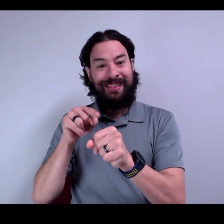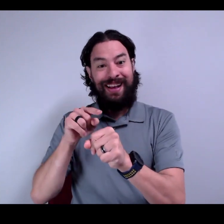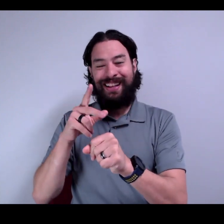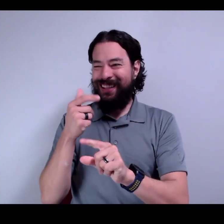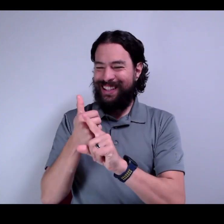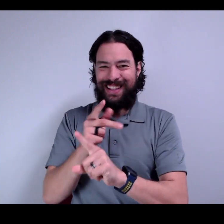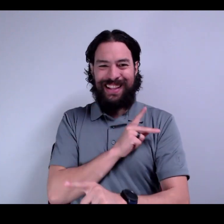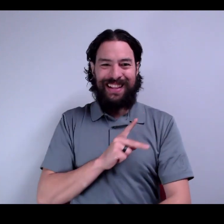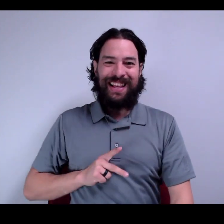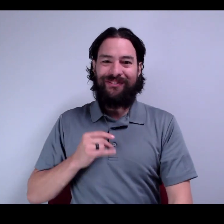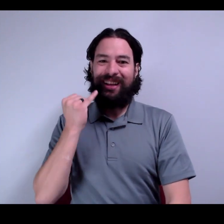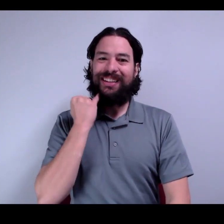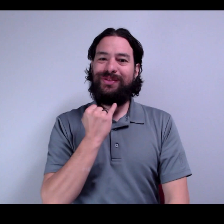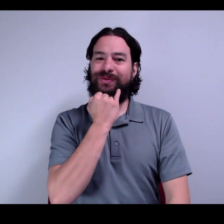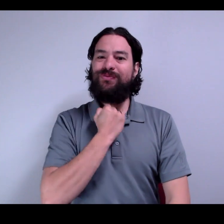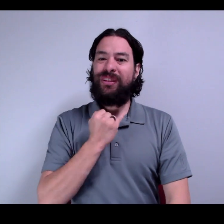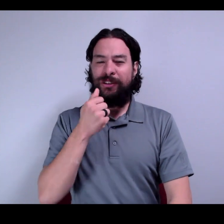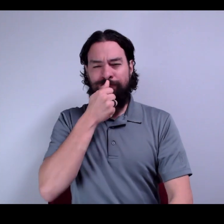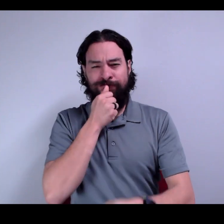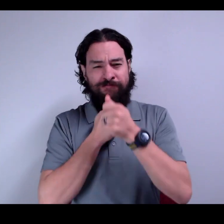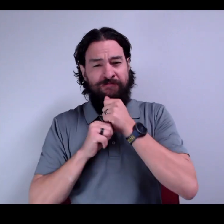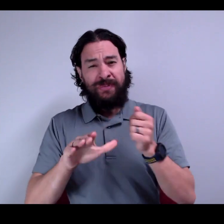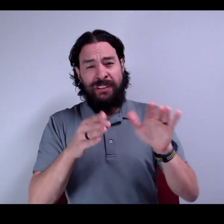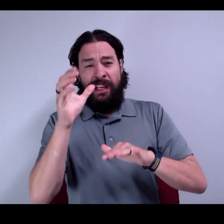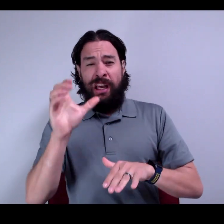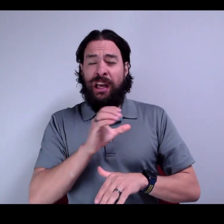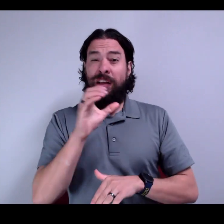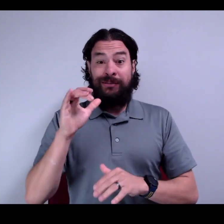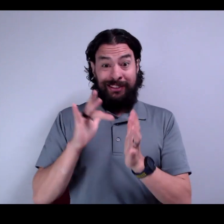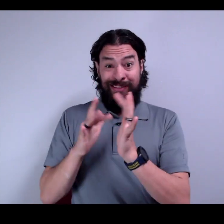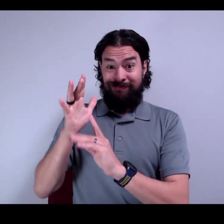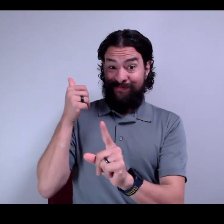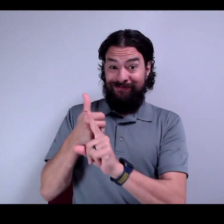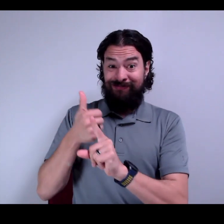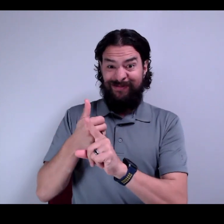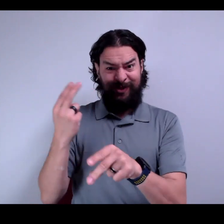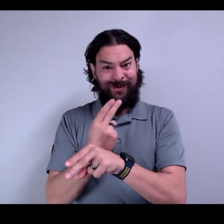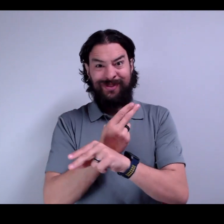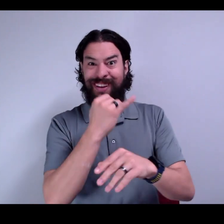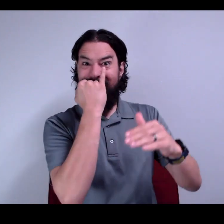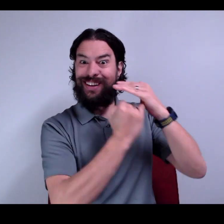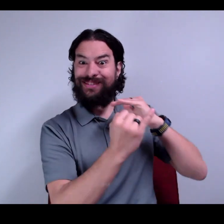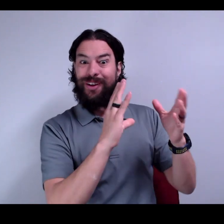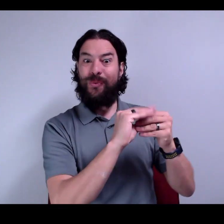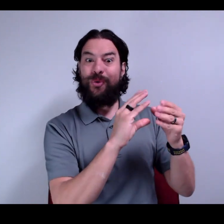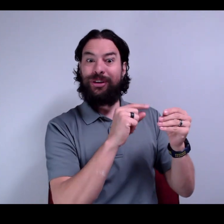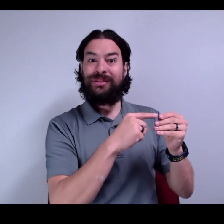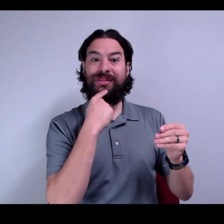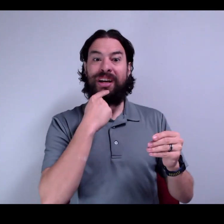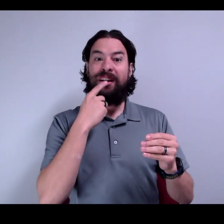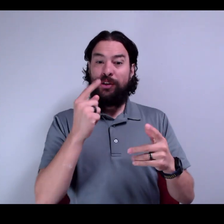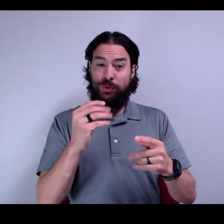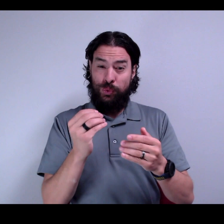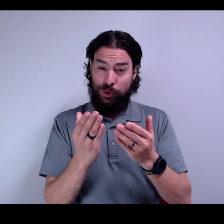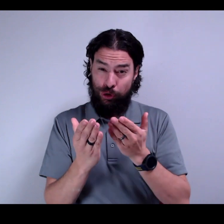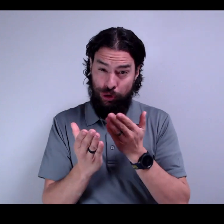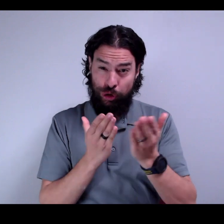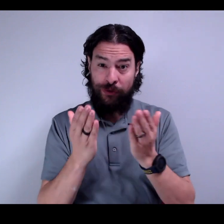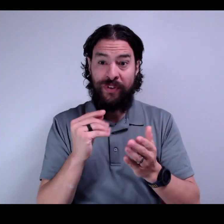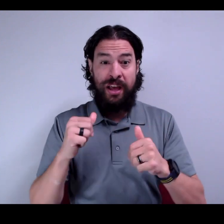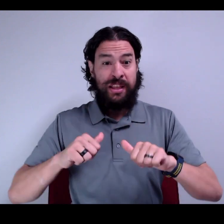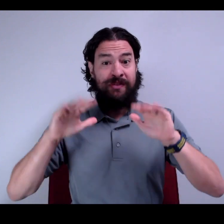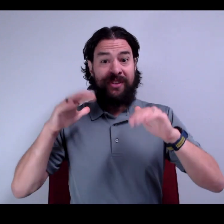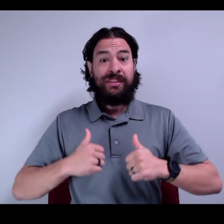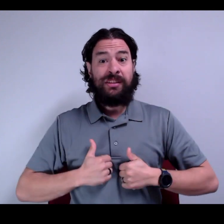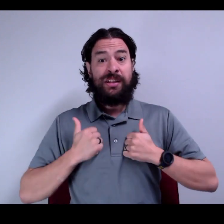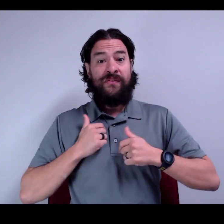the King of Israel, suffering and dying on the cross. In fact, Jesus himself used Isaiah's words when he said that he came to serve and give